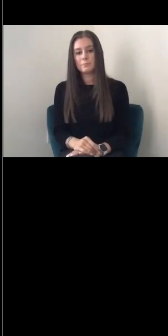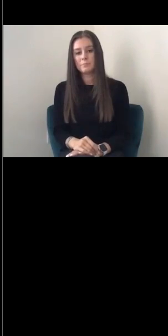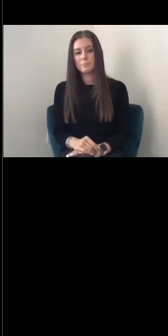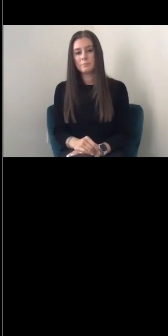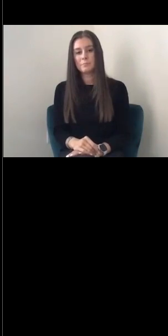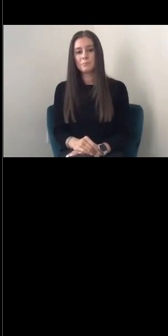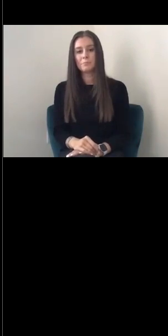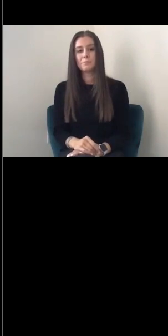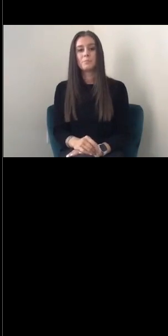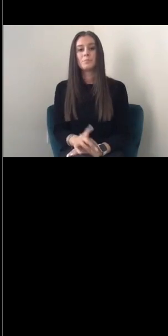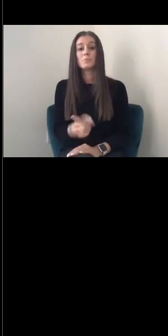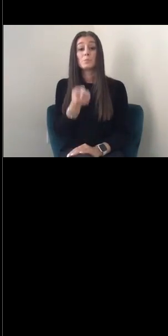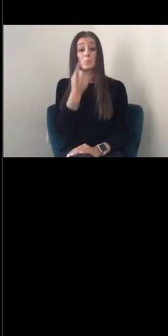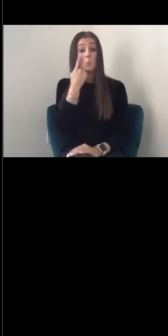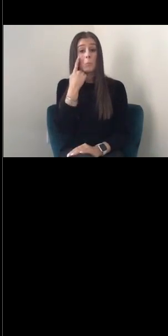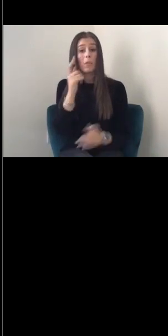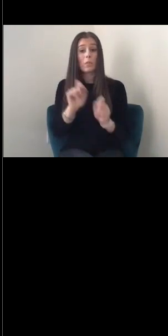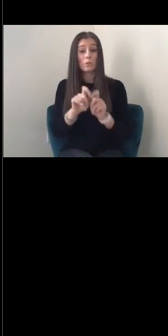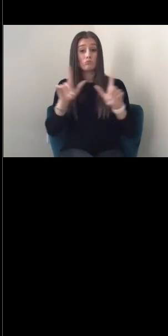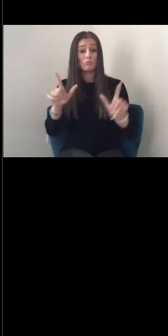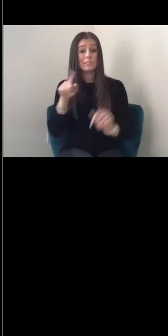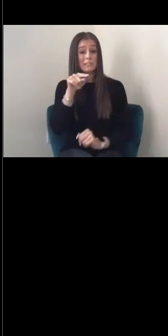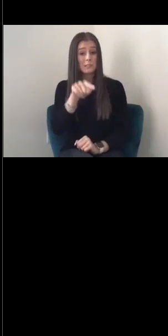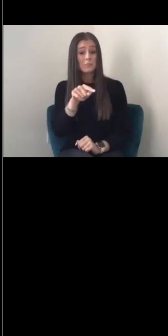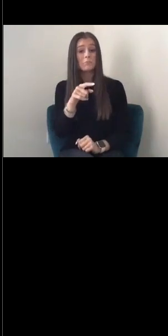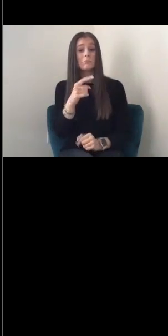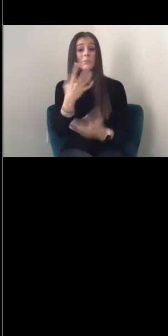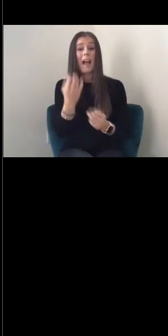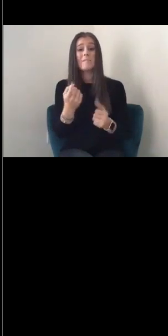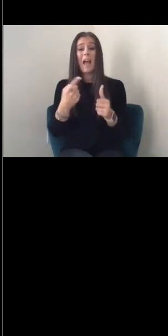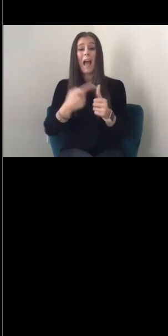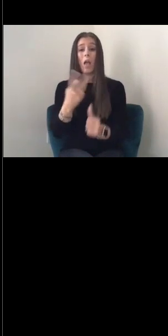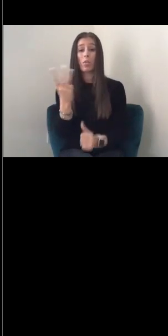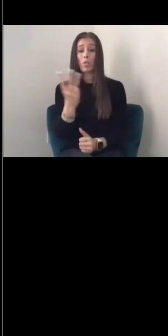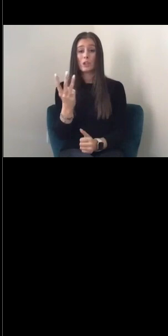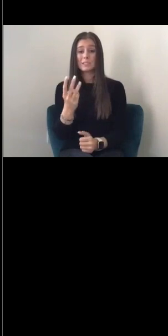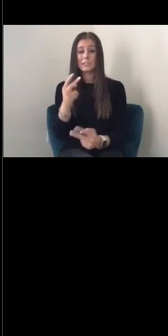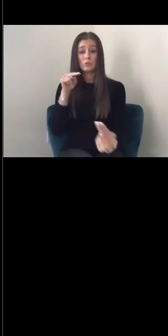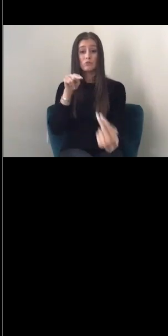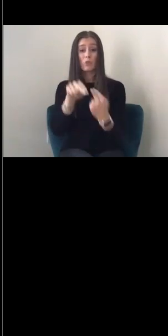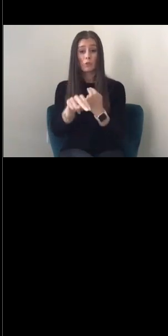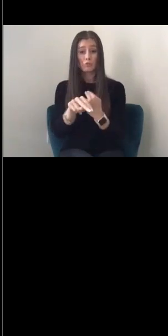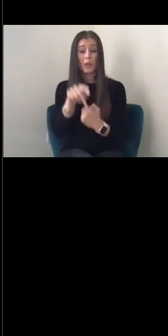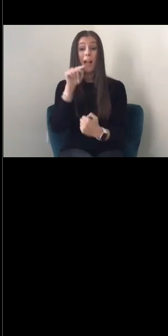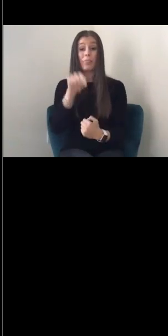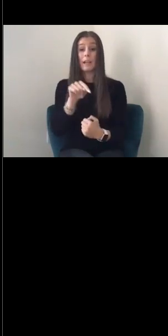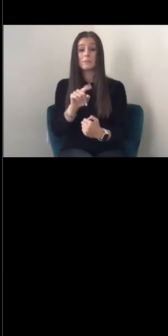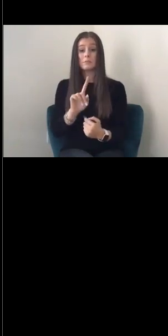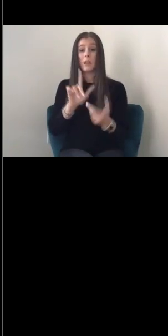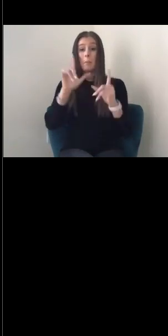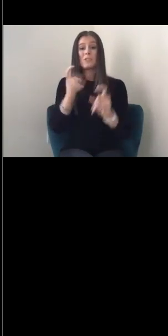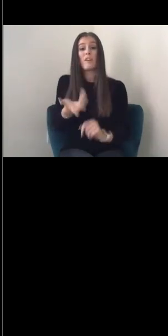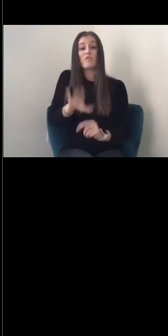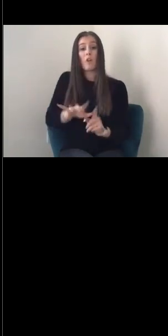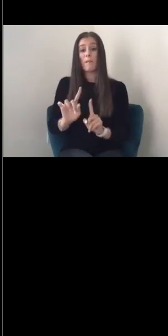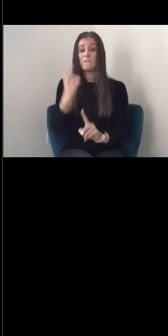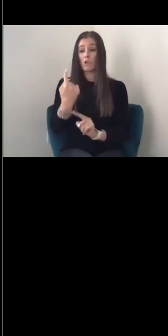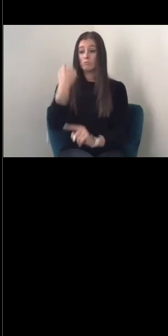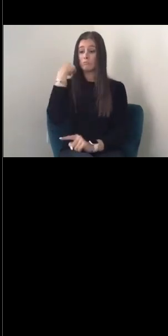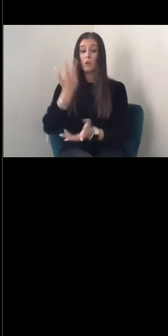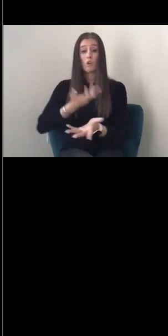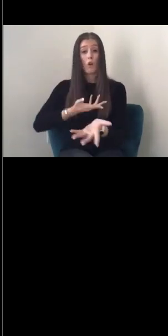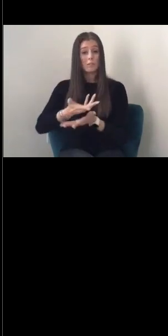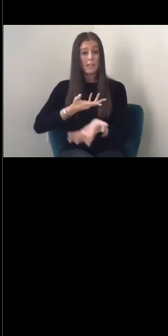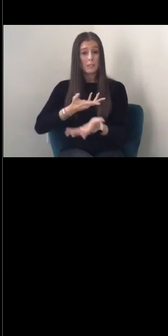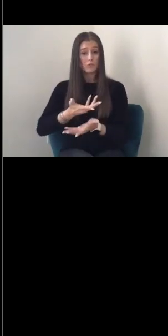So on the screen right now, I hope, is the A13 junction as we presented it at supplementary consultation. And we'll